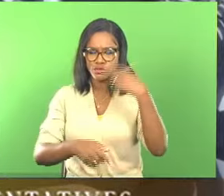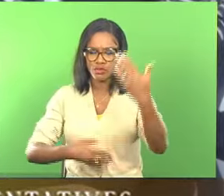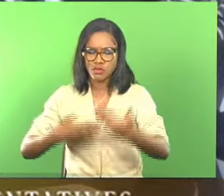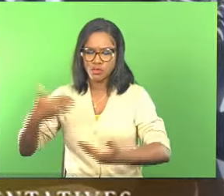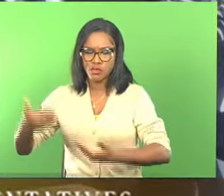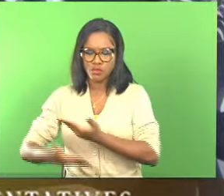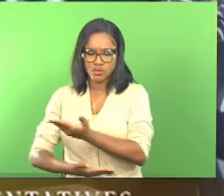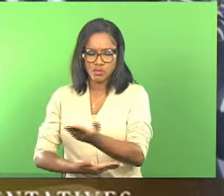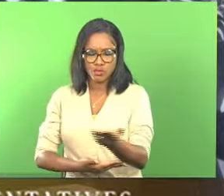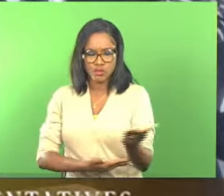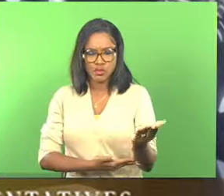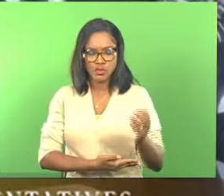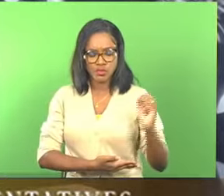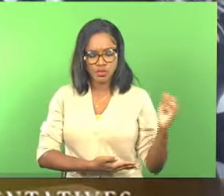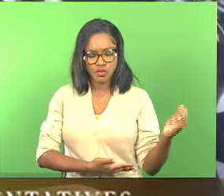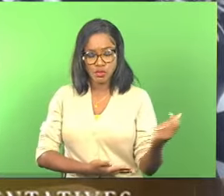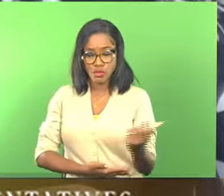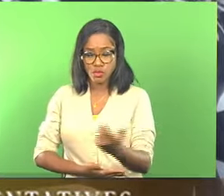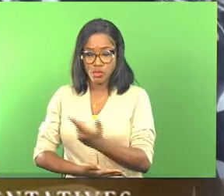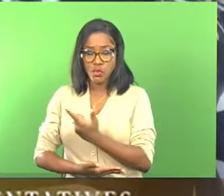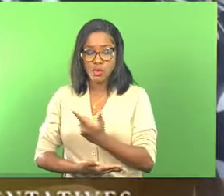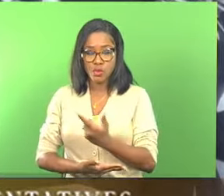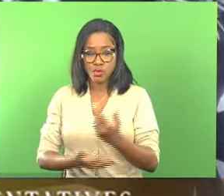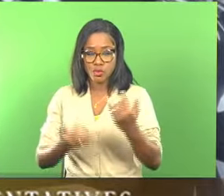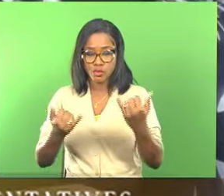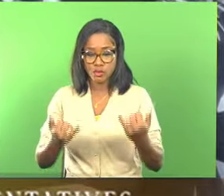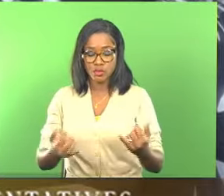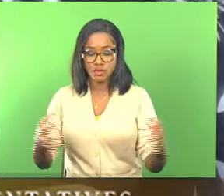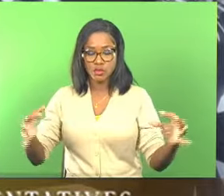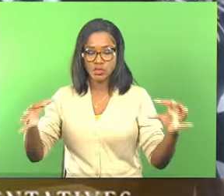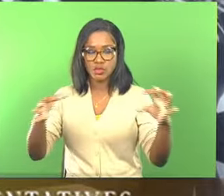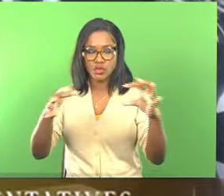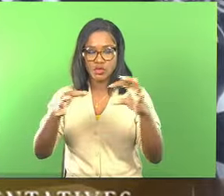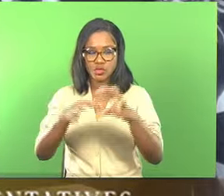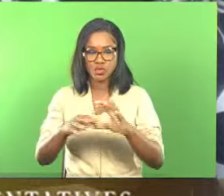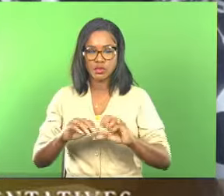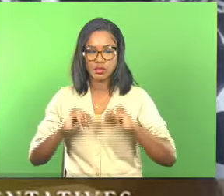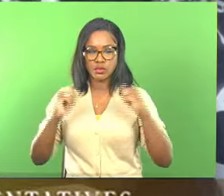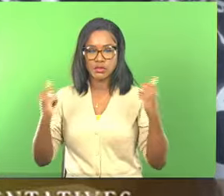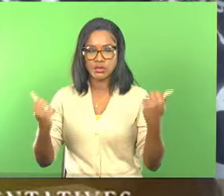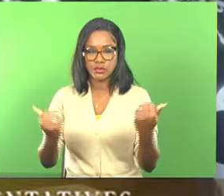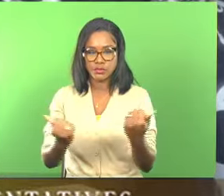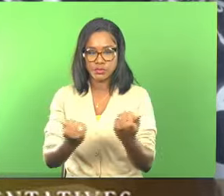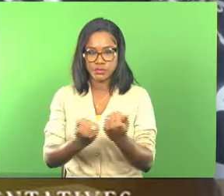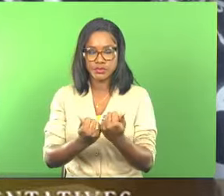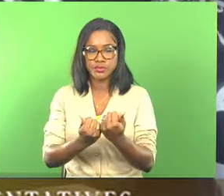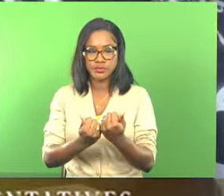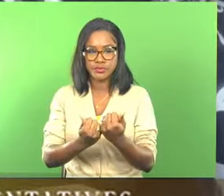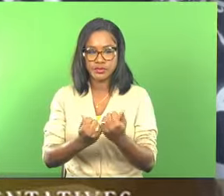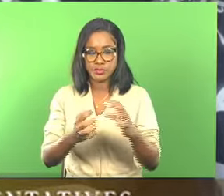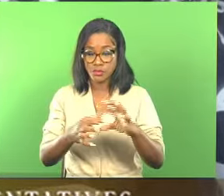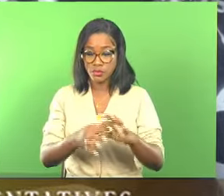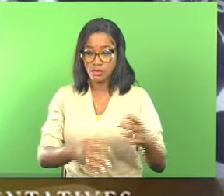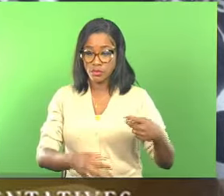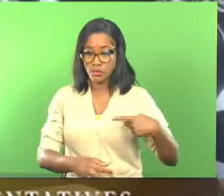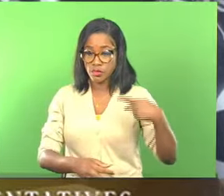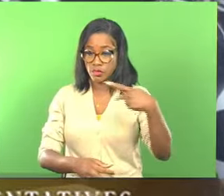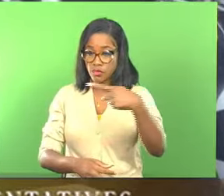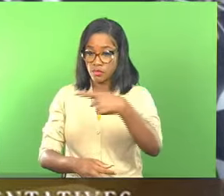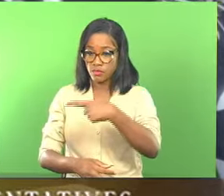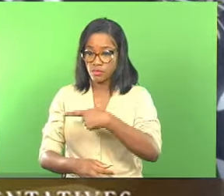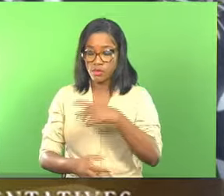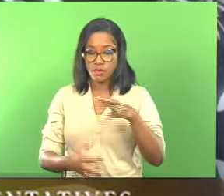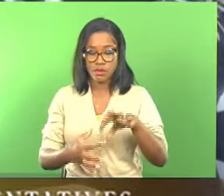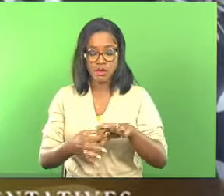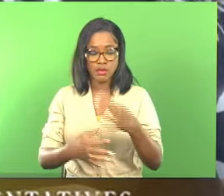you all to this joint assembly of the Parliament of